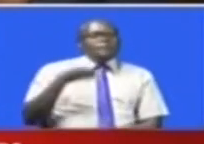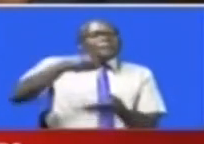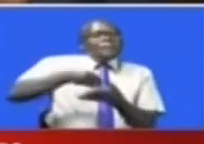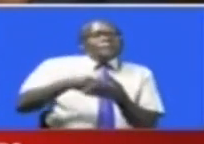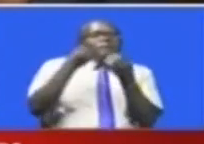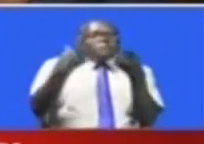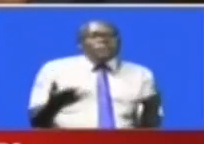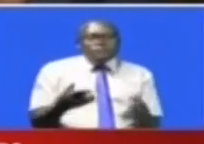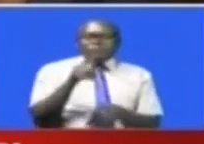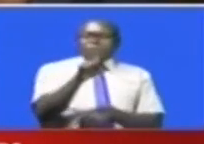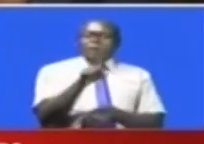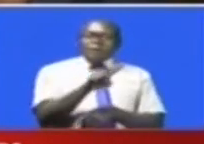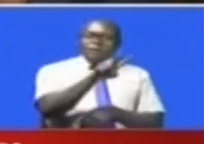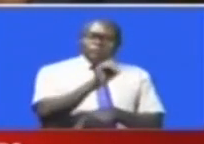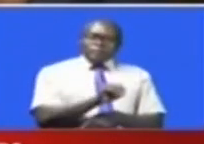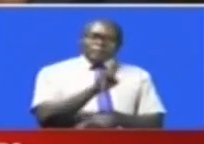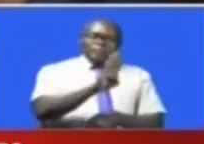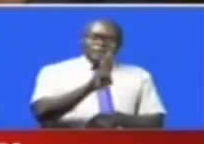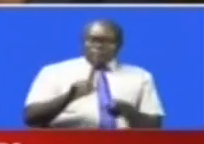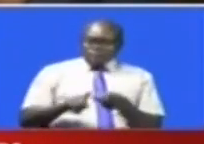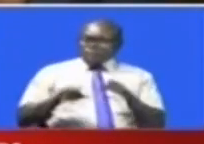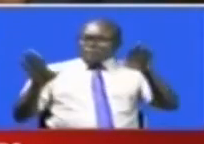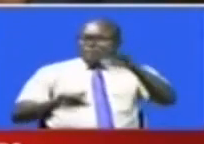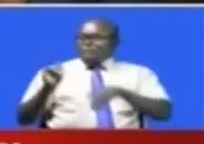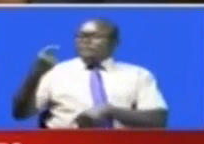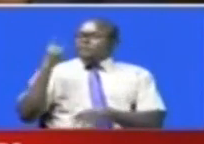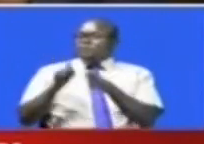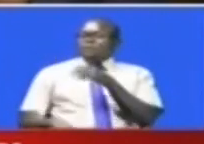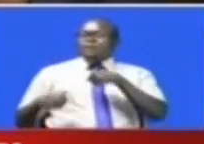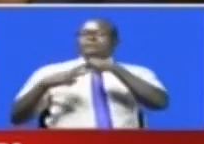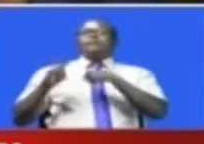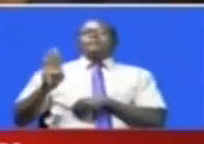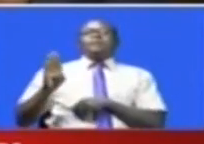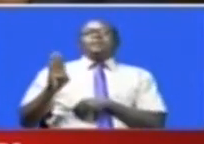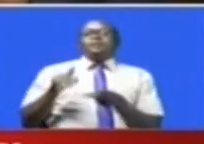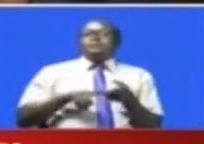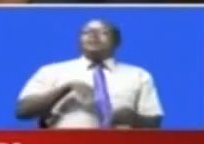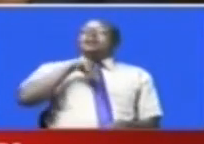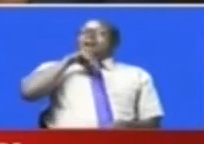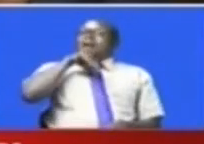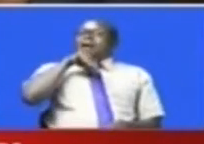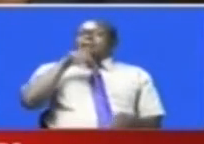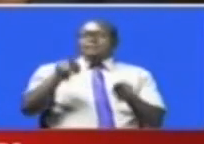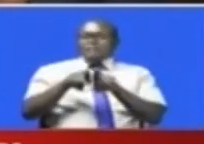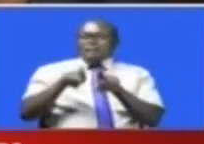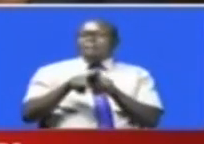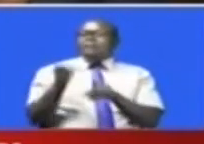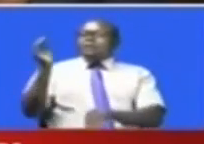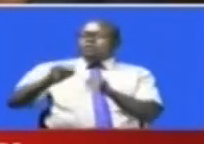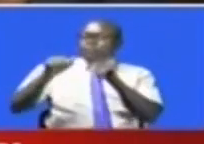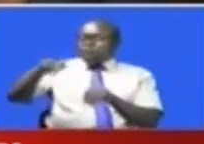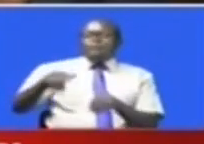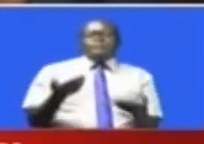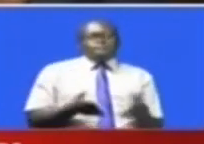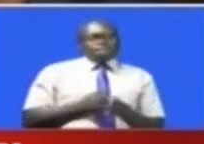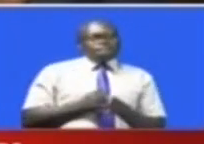On one hand, DCI says it's 20 billion. Deputy President William Ruto says it's 7 billion. Raila Odinga also contributes to this